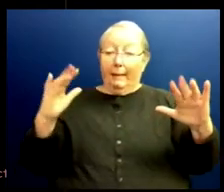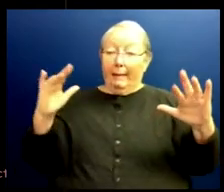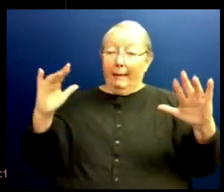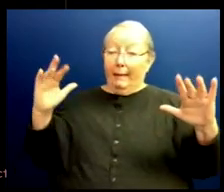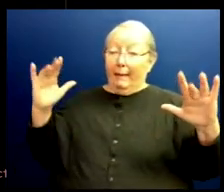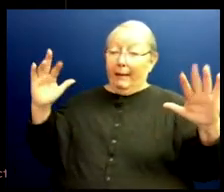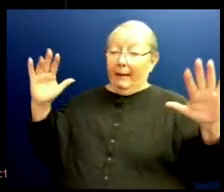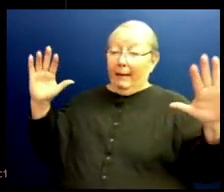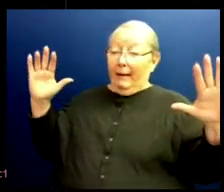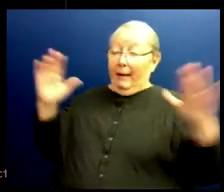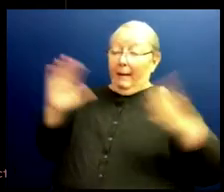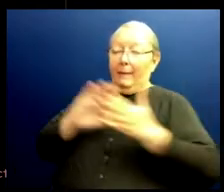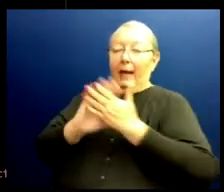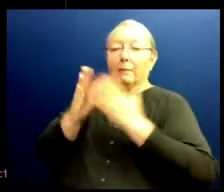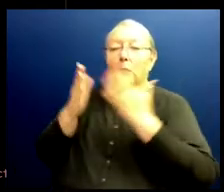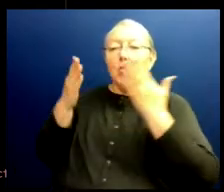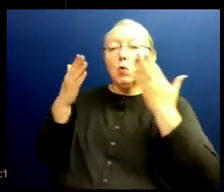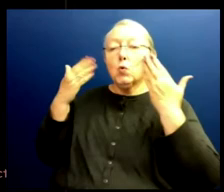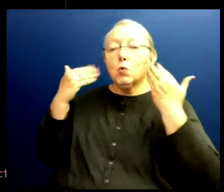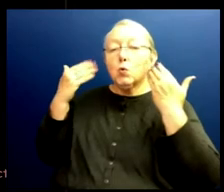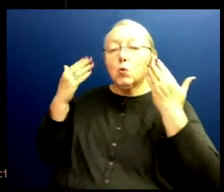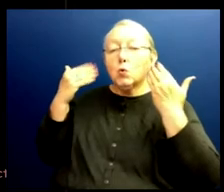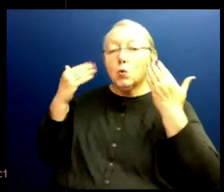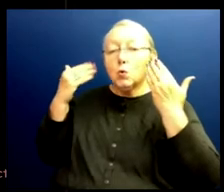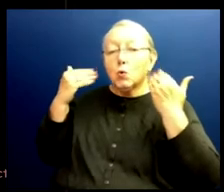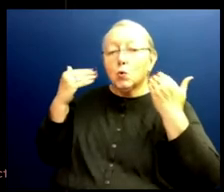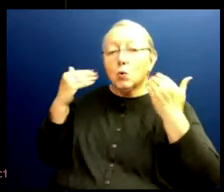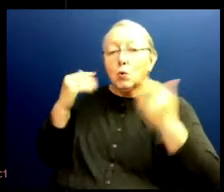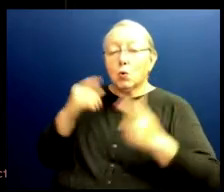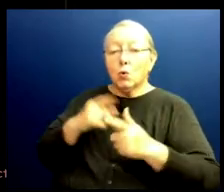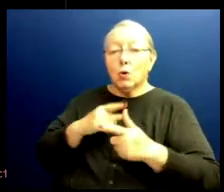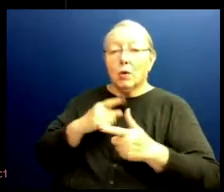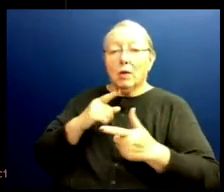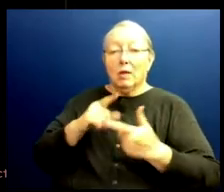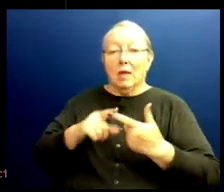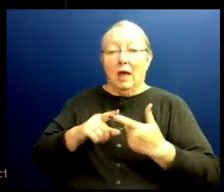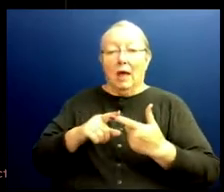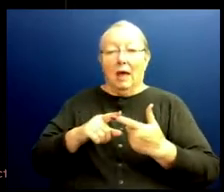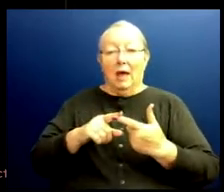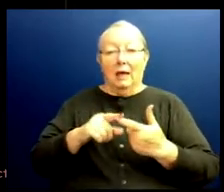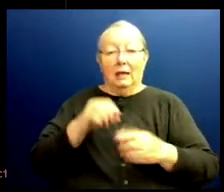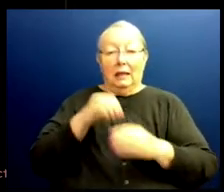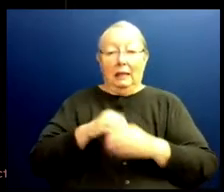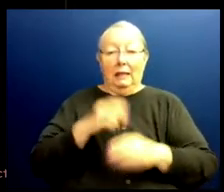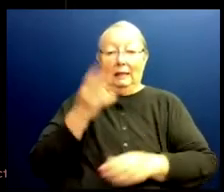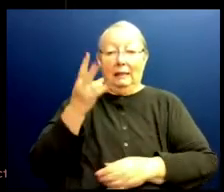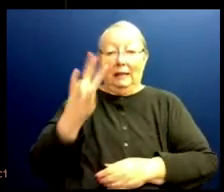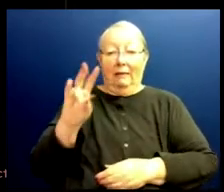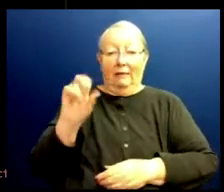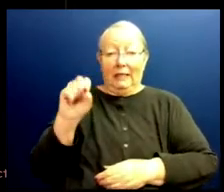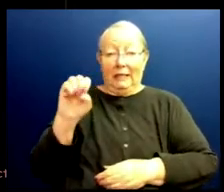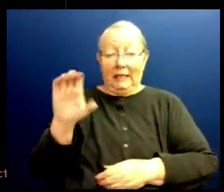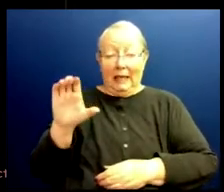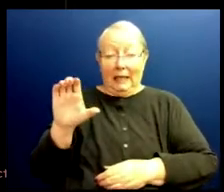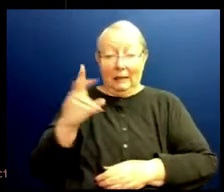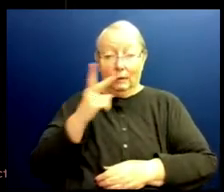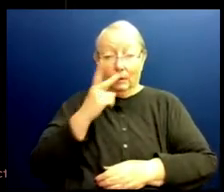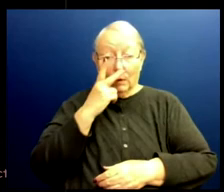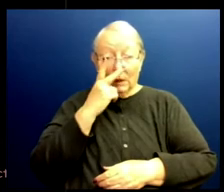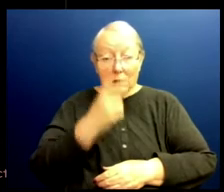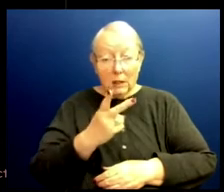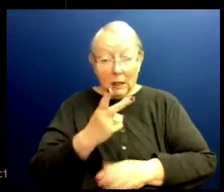then here, basically in 17 seconds, is the evolution of